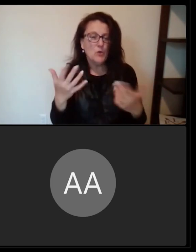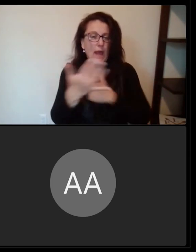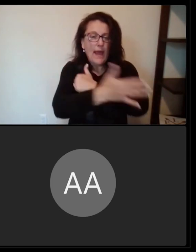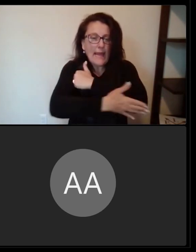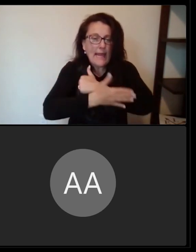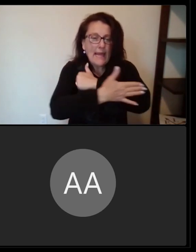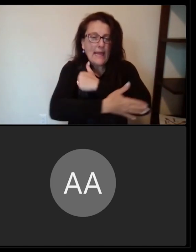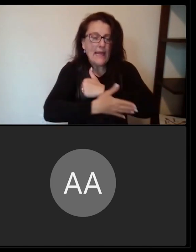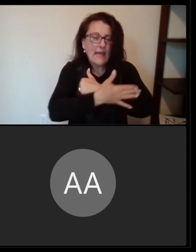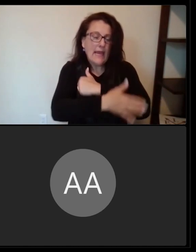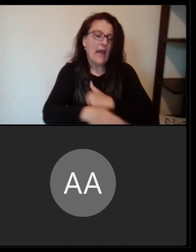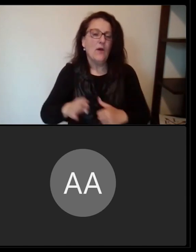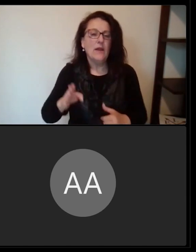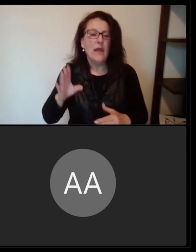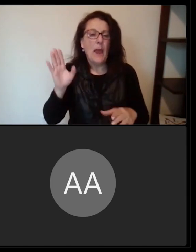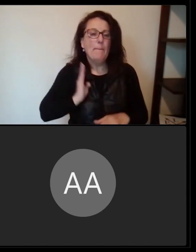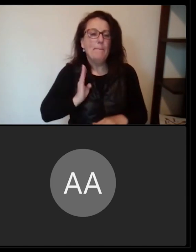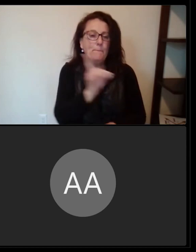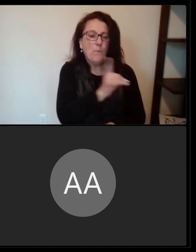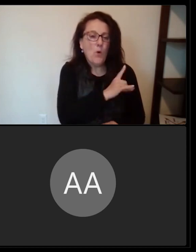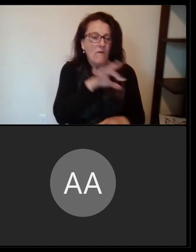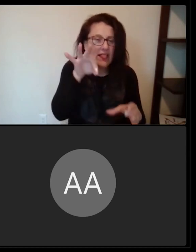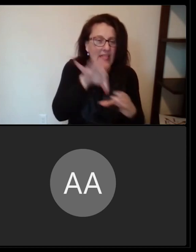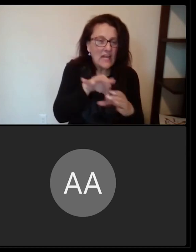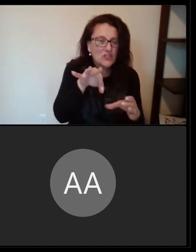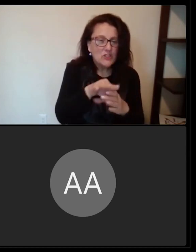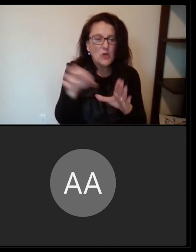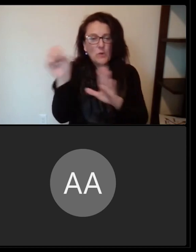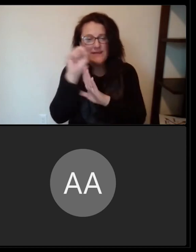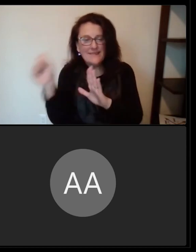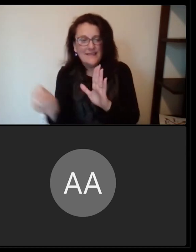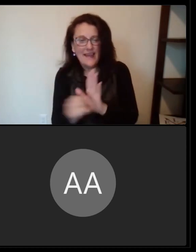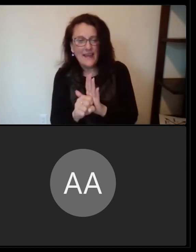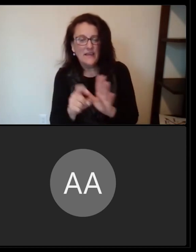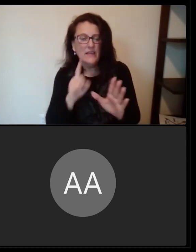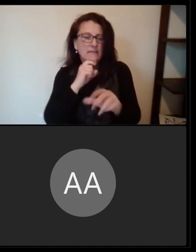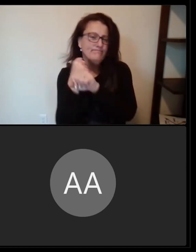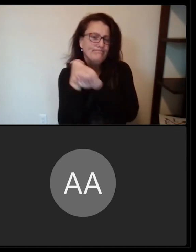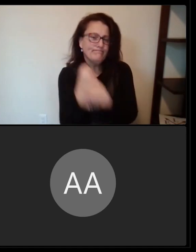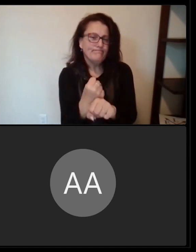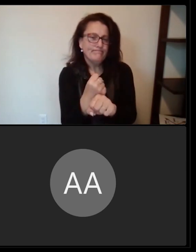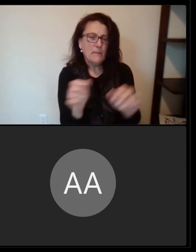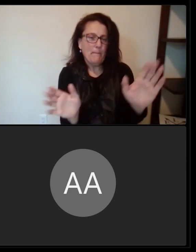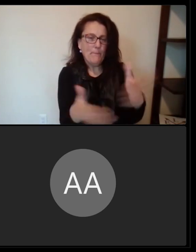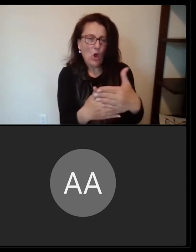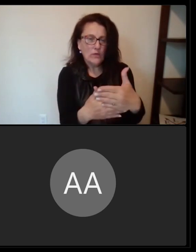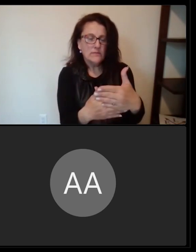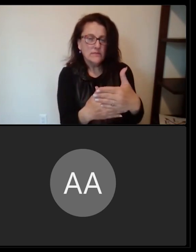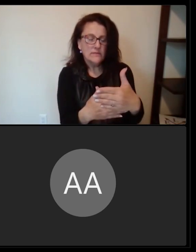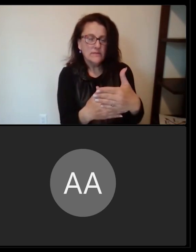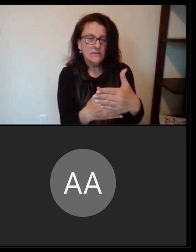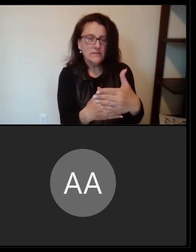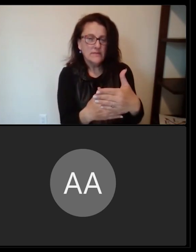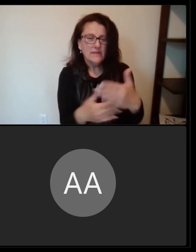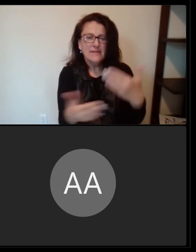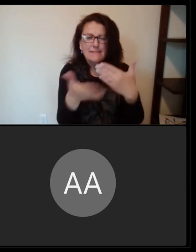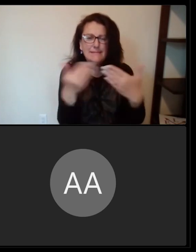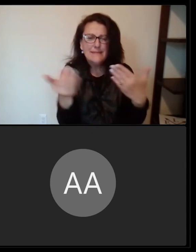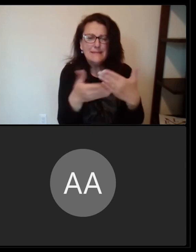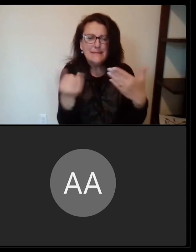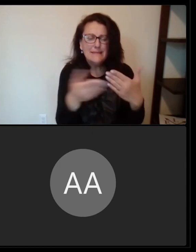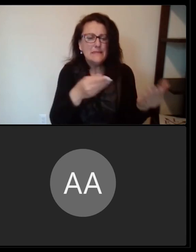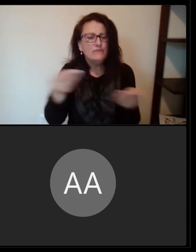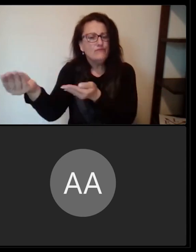elections or the New York City board of elections, in a nice secure container, going back, nice, easily portable as